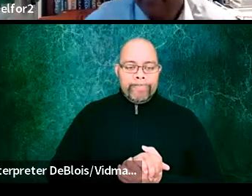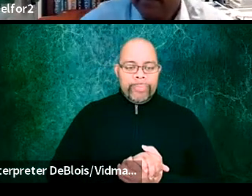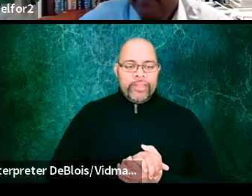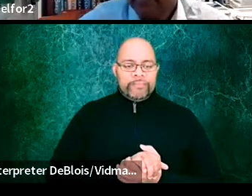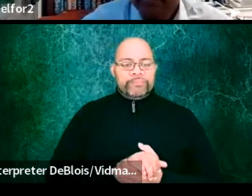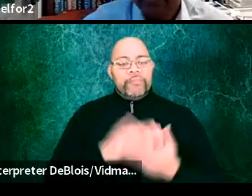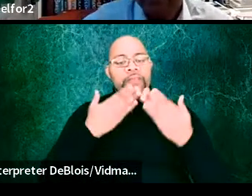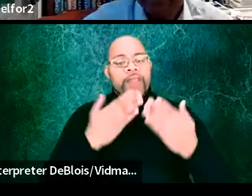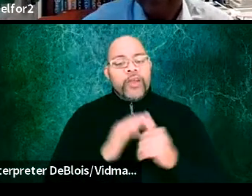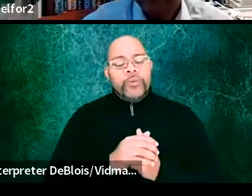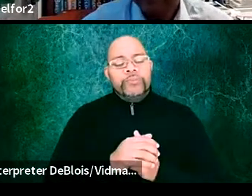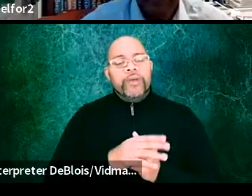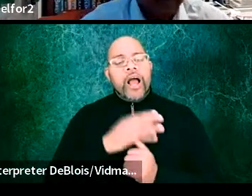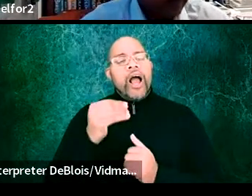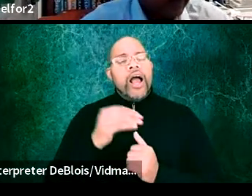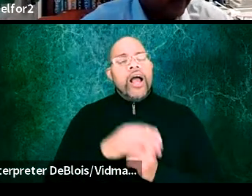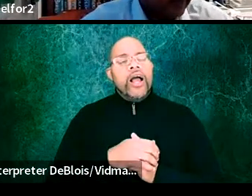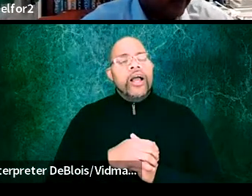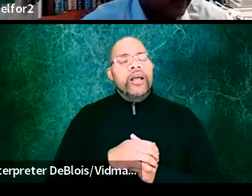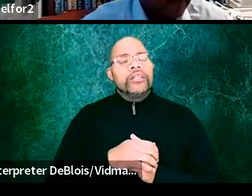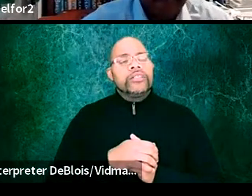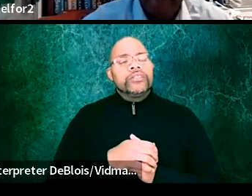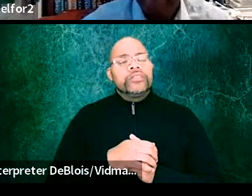Thank you. And